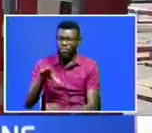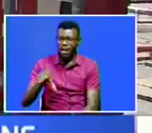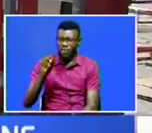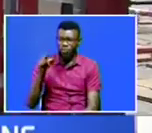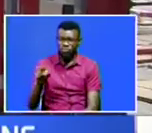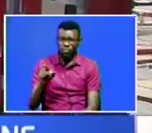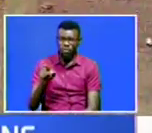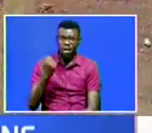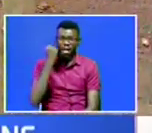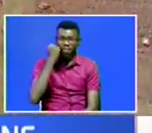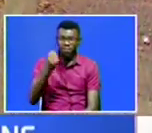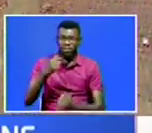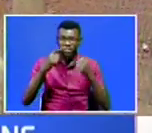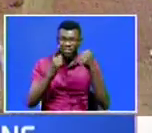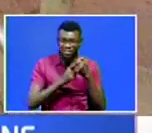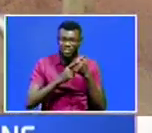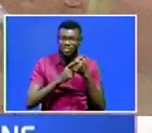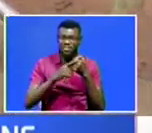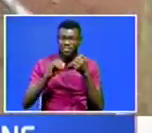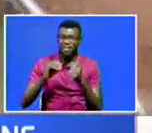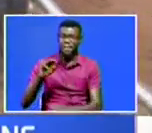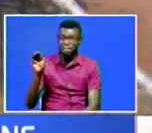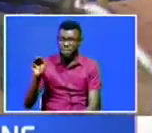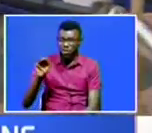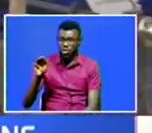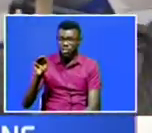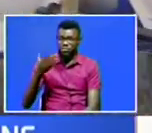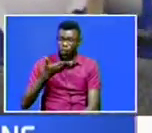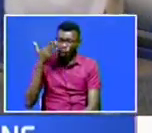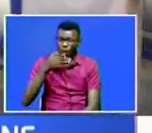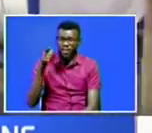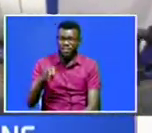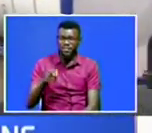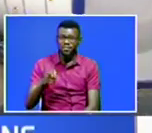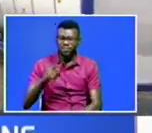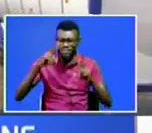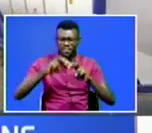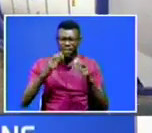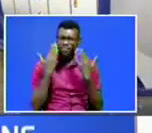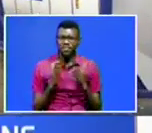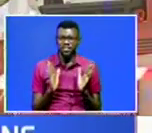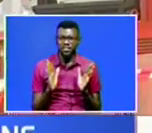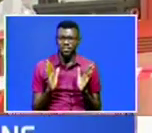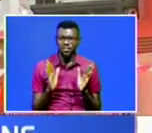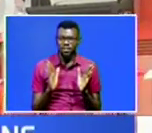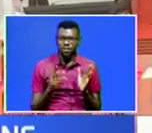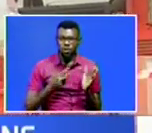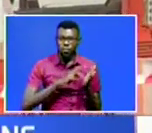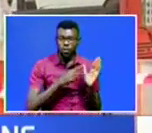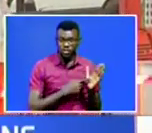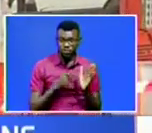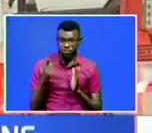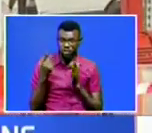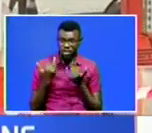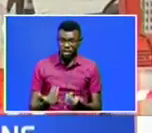estimated 560 million barrels in proven and probable reserves. The project is